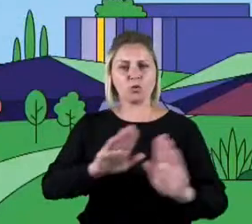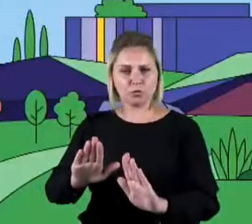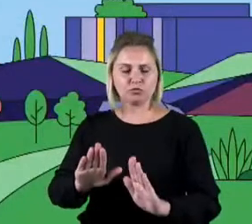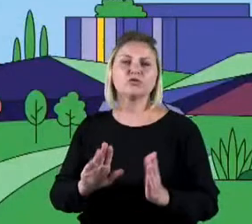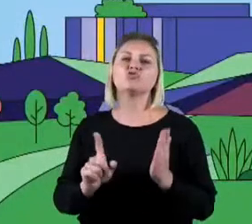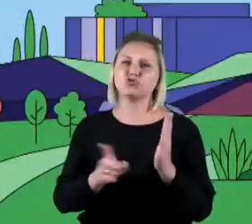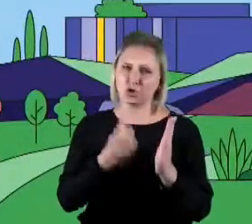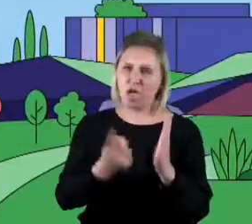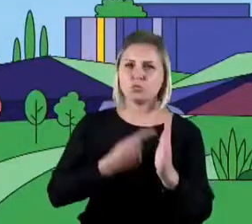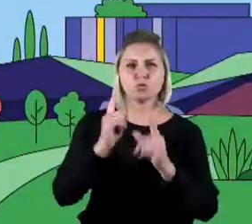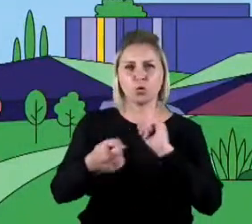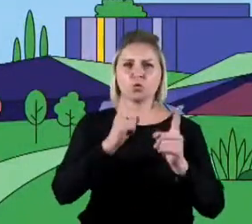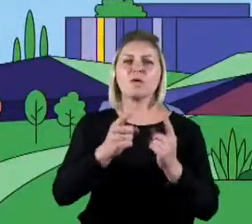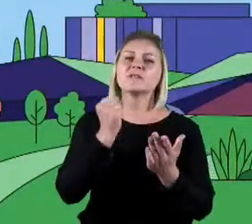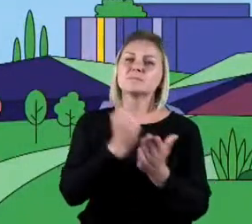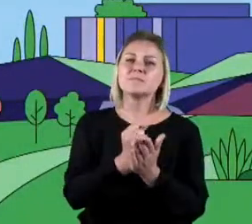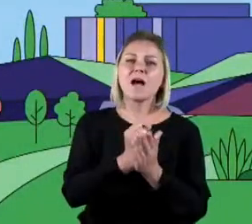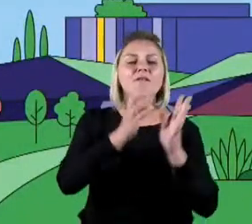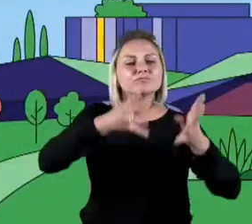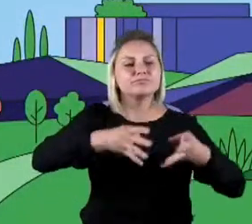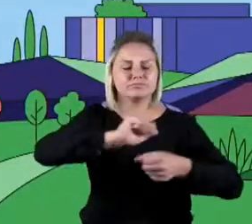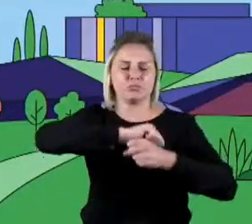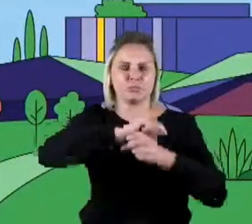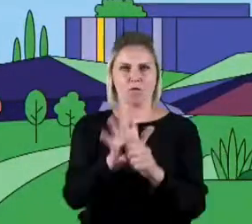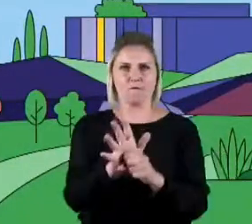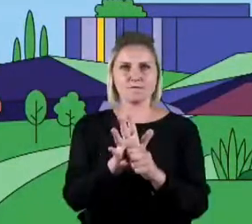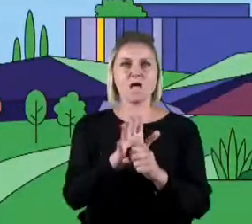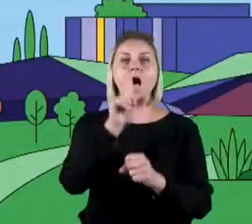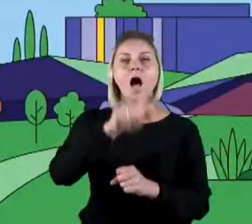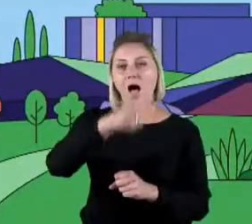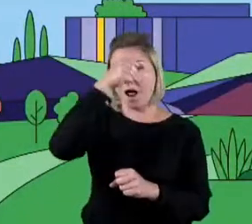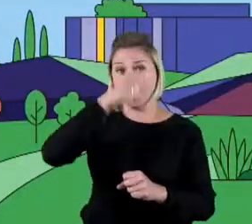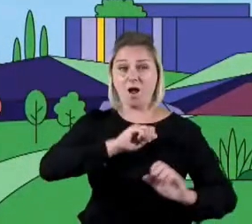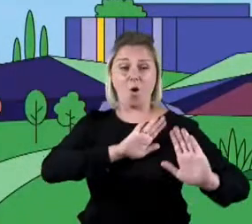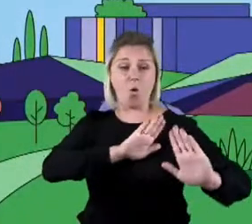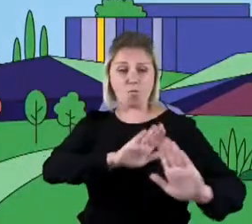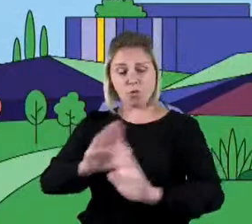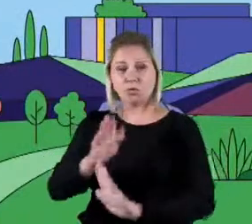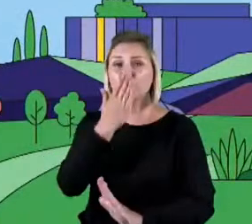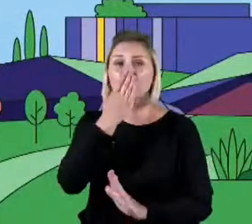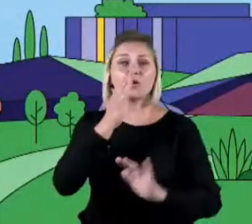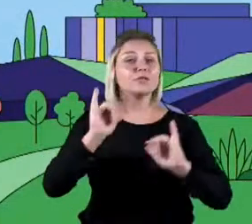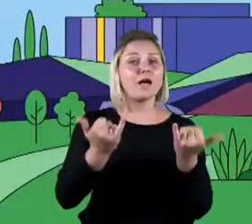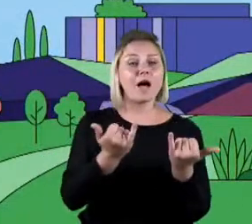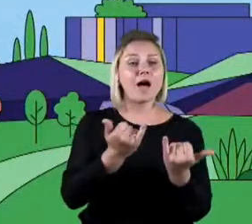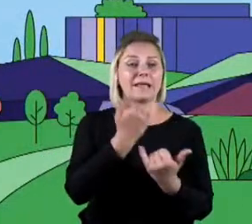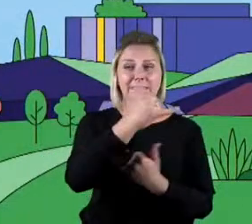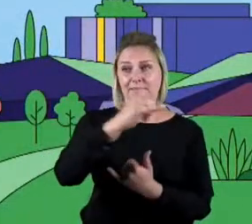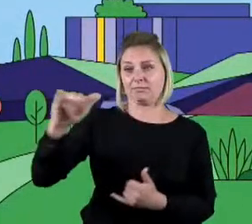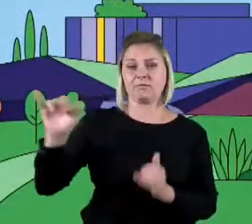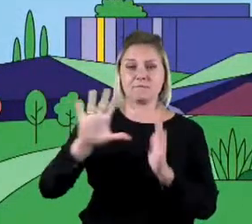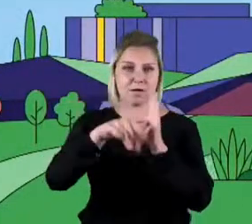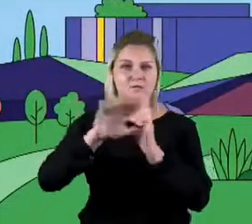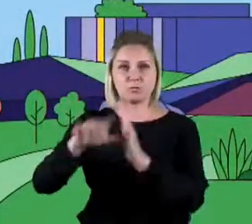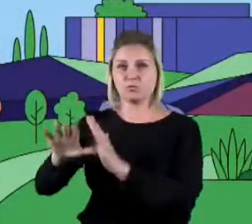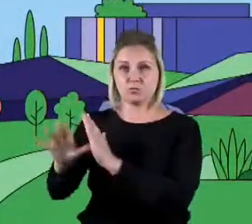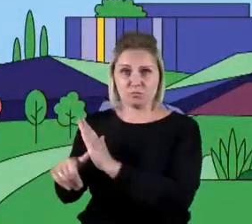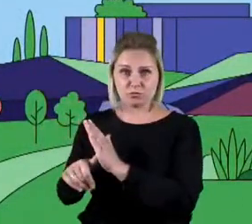topic very often discussed in terms of COVID, but resilience is the possibility that cities